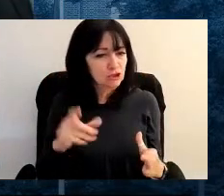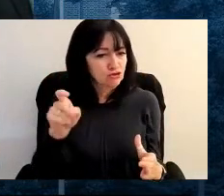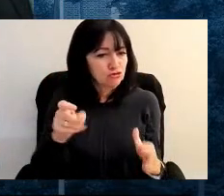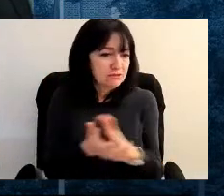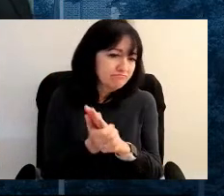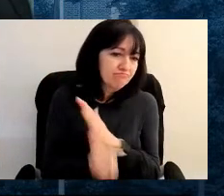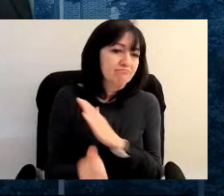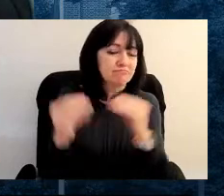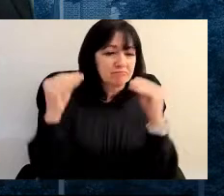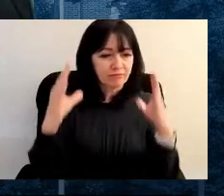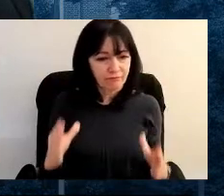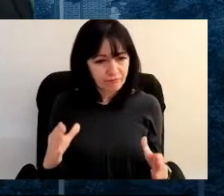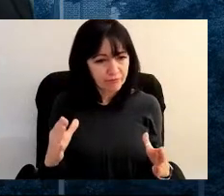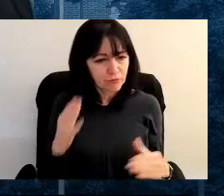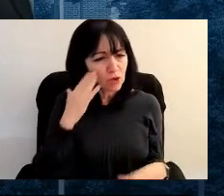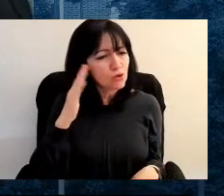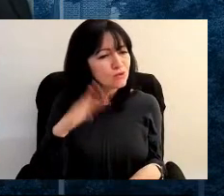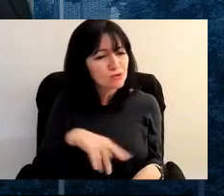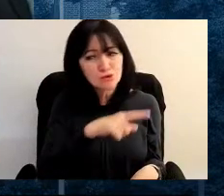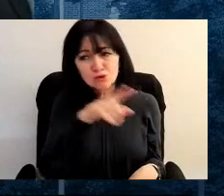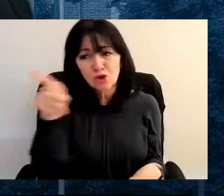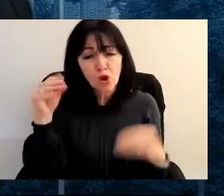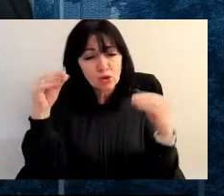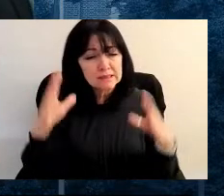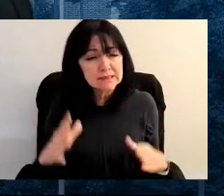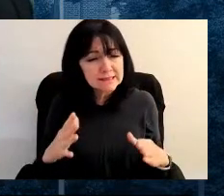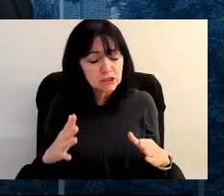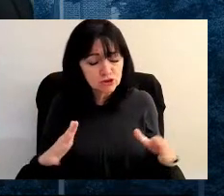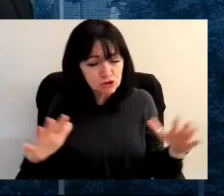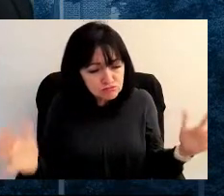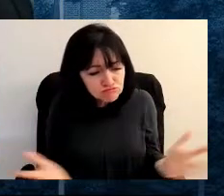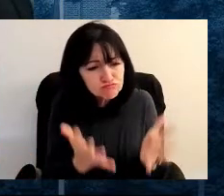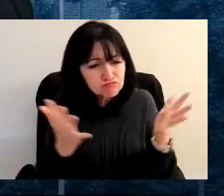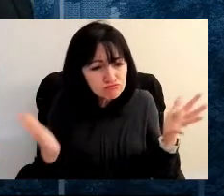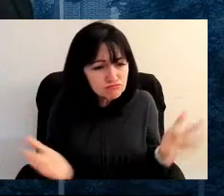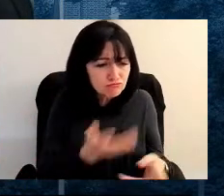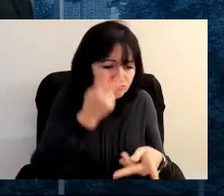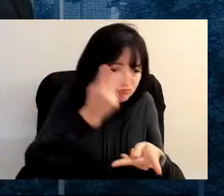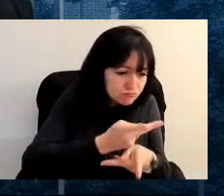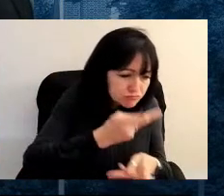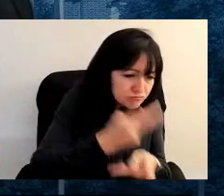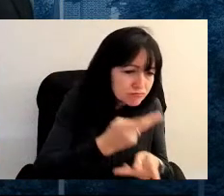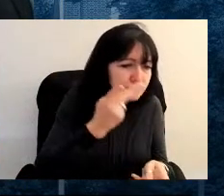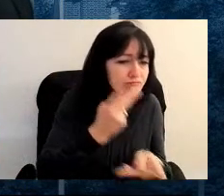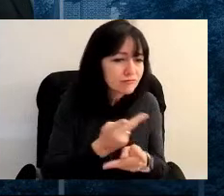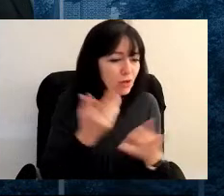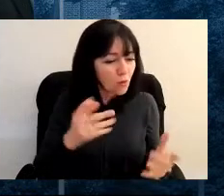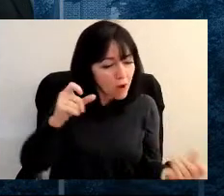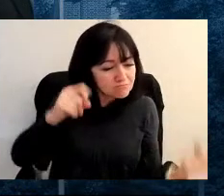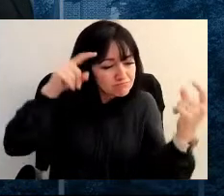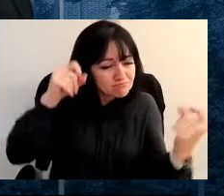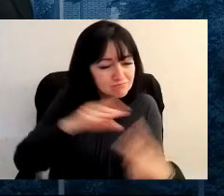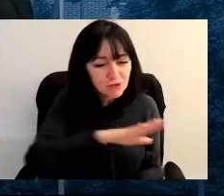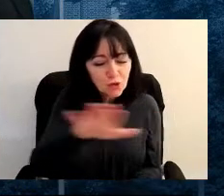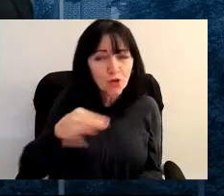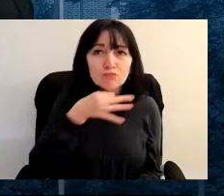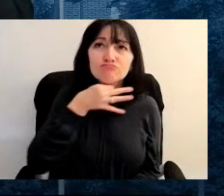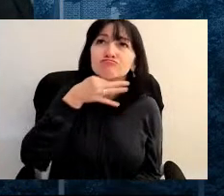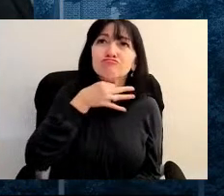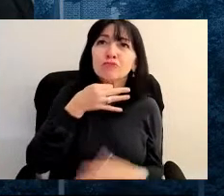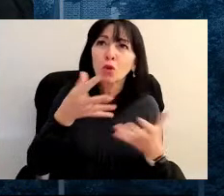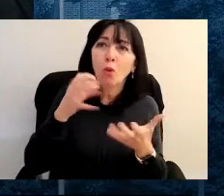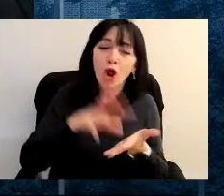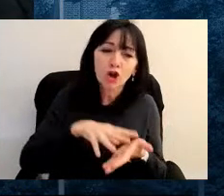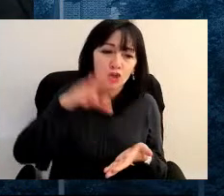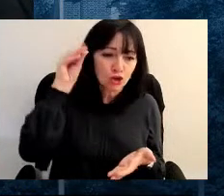teachers nurture their students' innate love of learning by sparking their curiosities, while at the same time nurturing students'